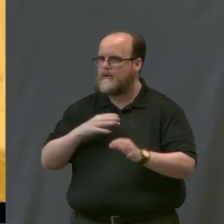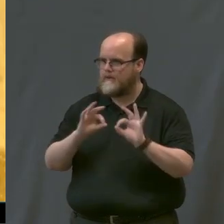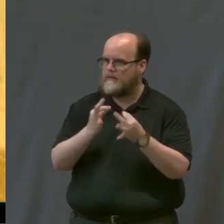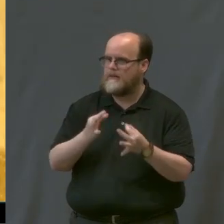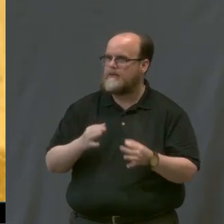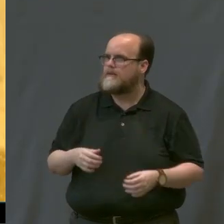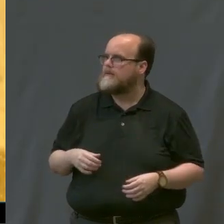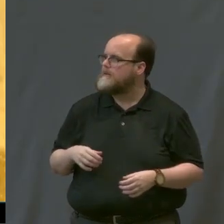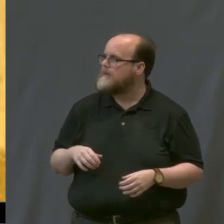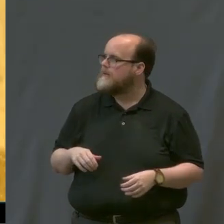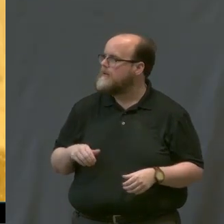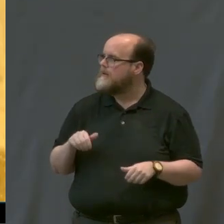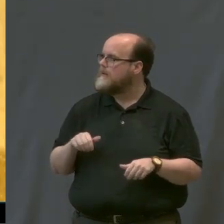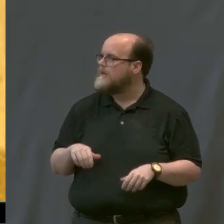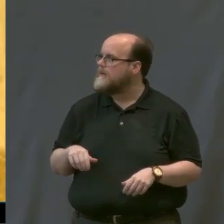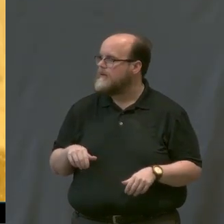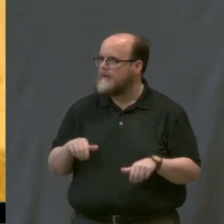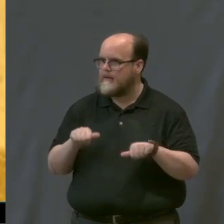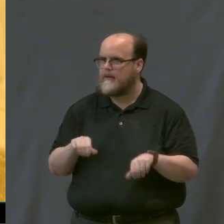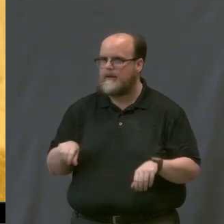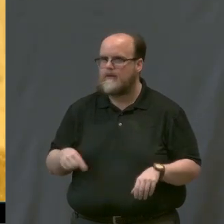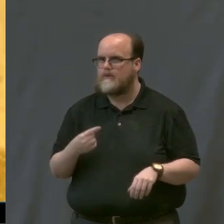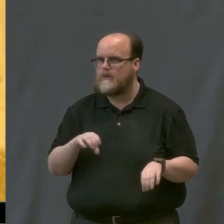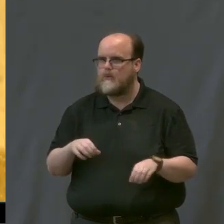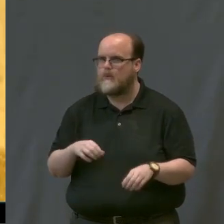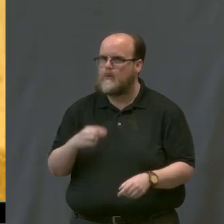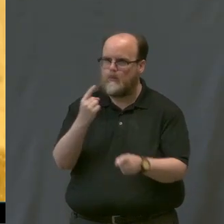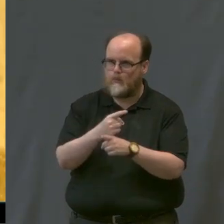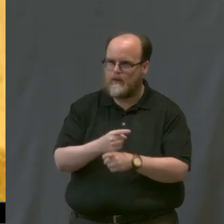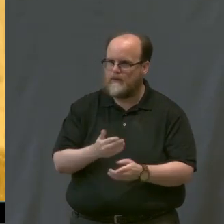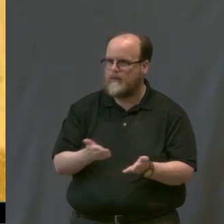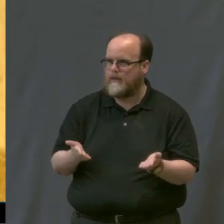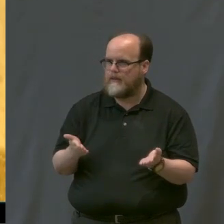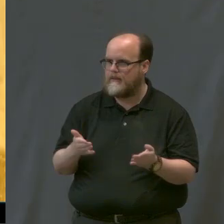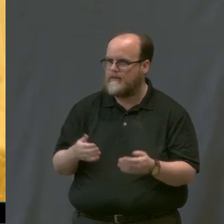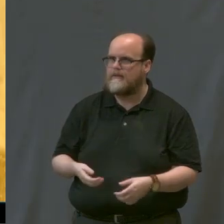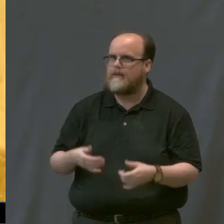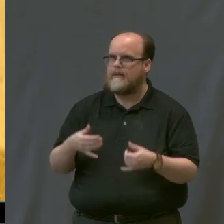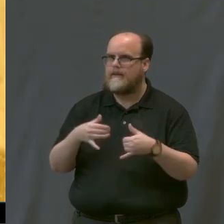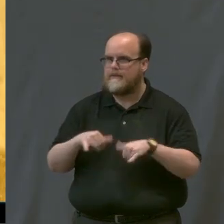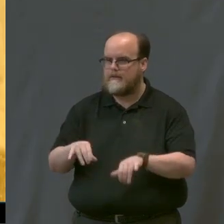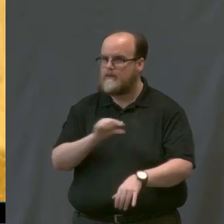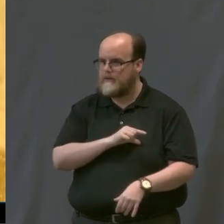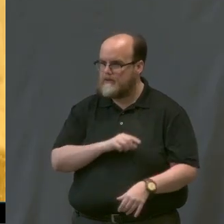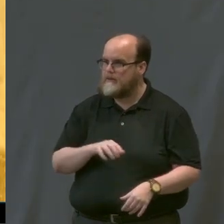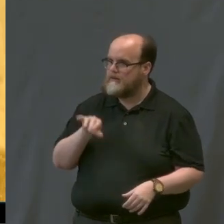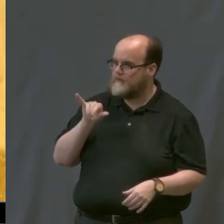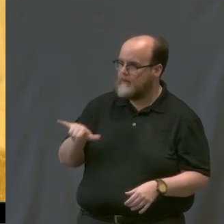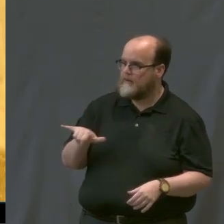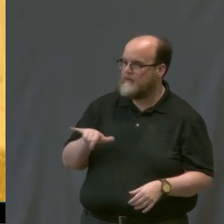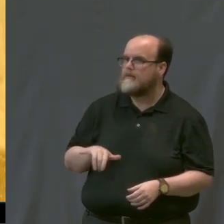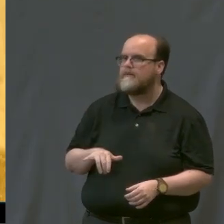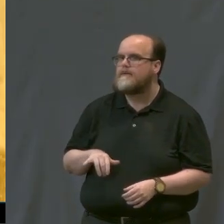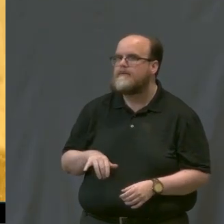whatever? Can I just do normal things, and still be guilty of this?